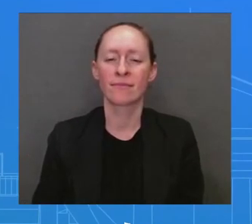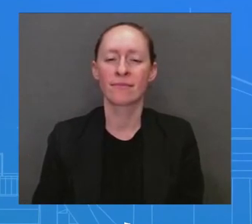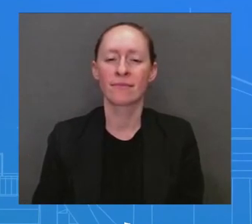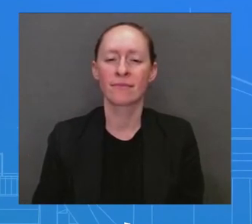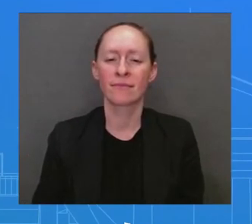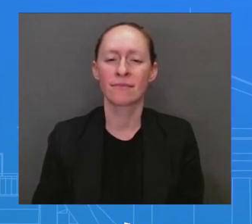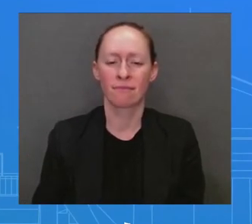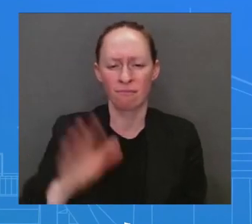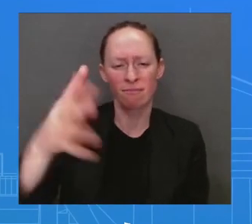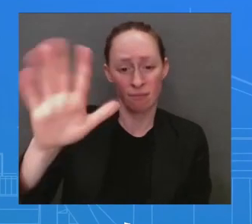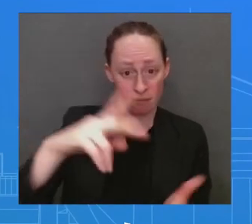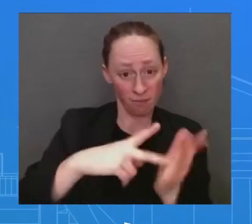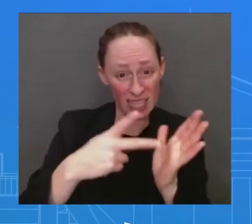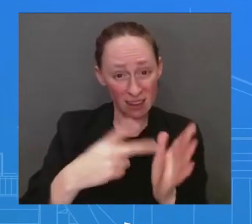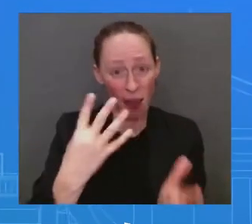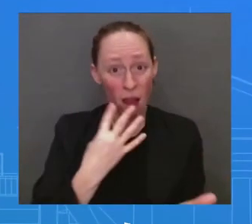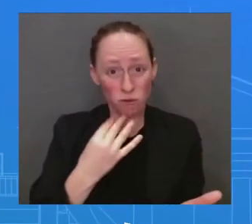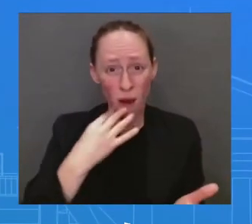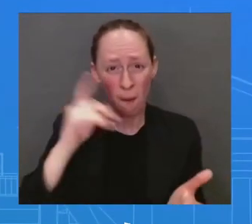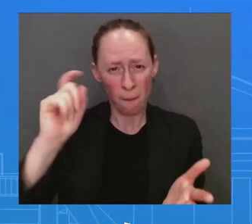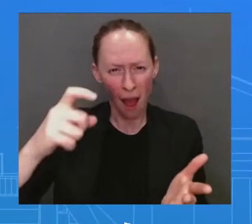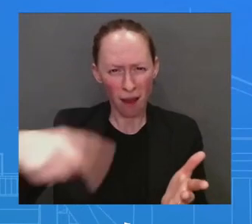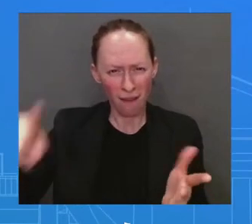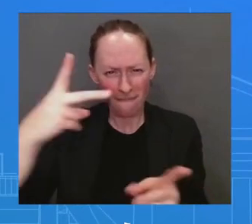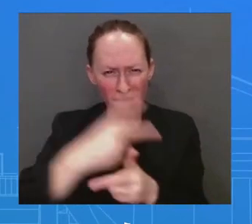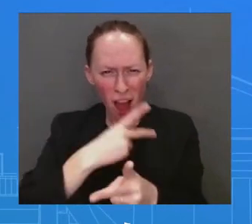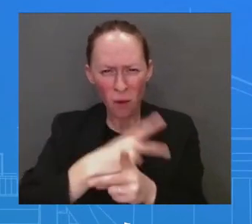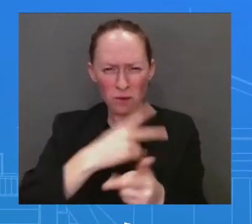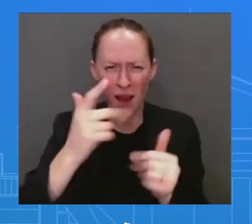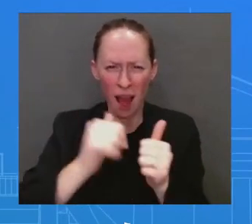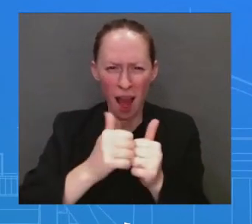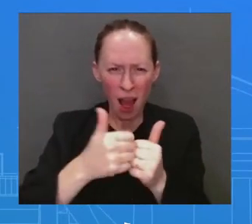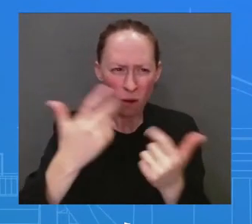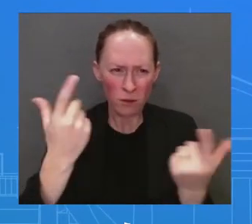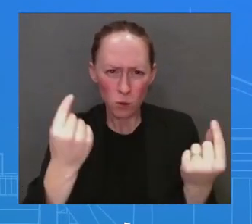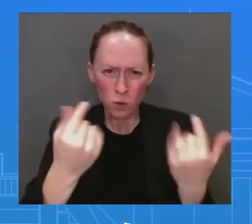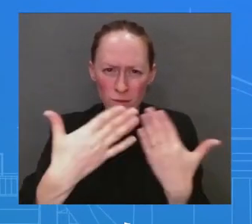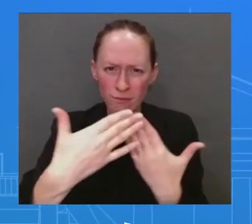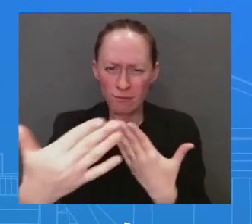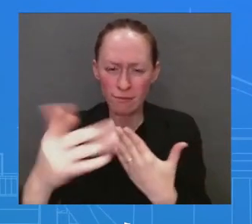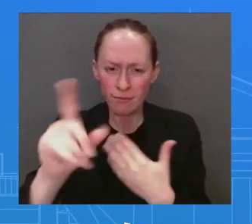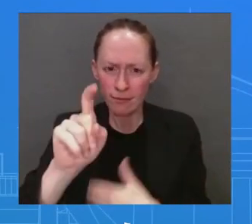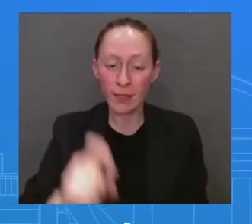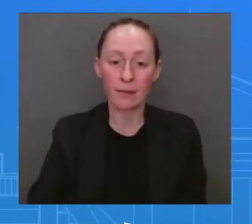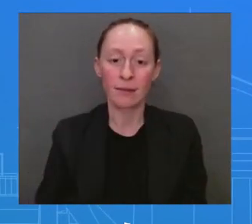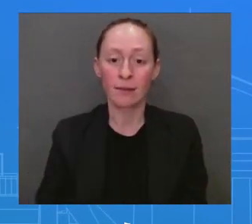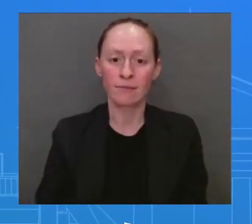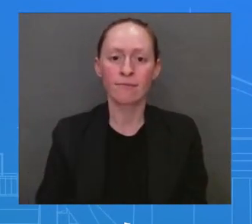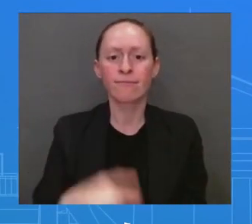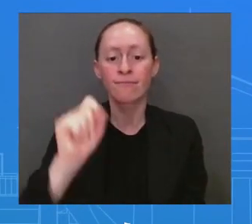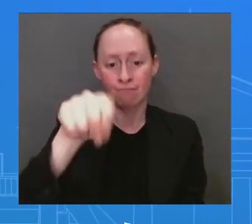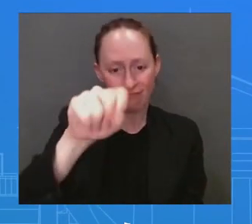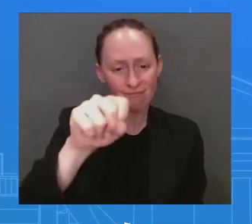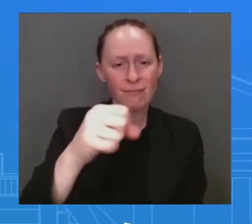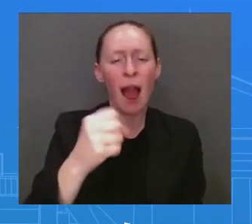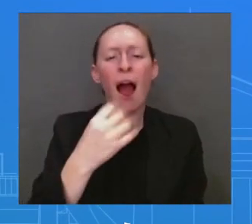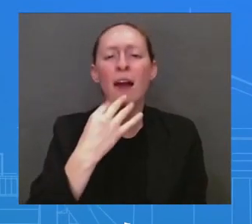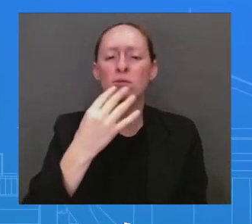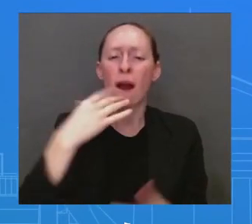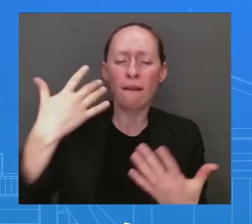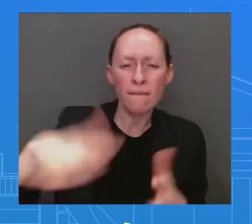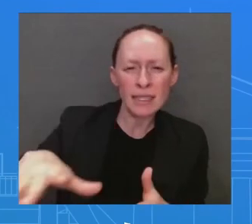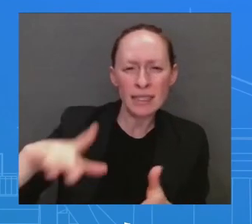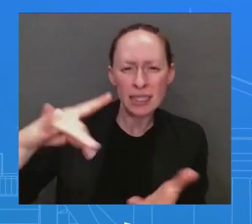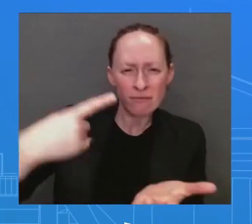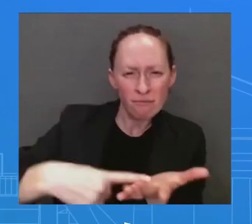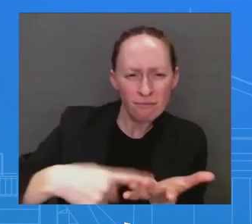out subsequently. And I think that they are. They're exploring those questions about what governance in Gaza looks like long term. I